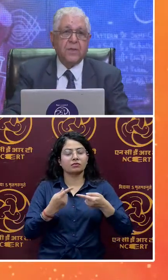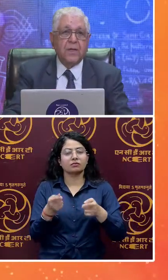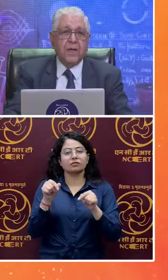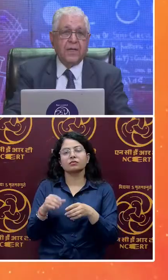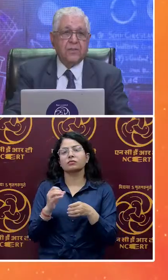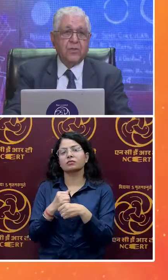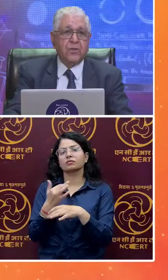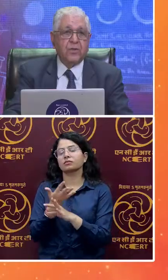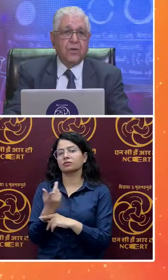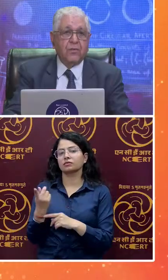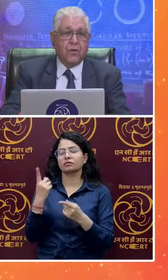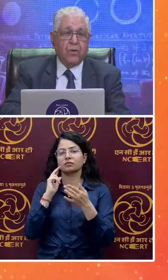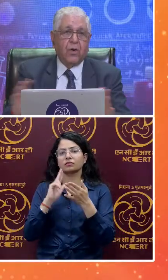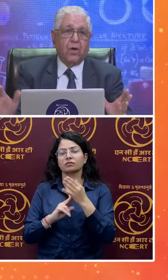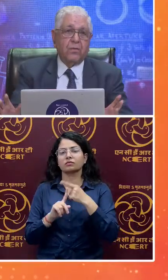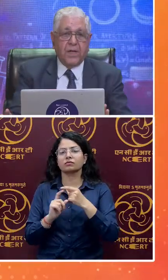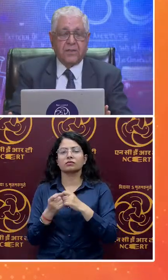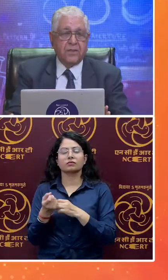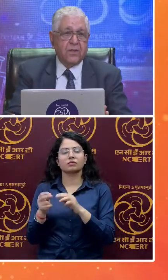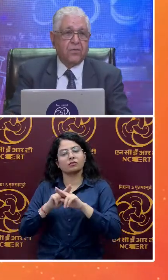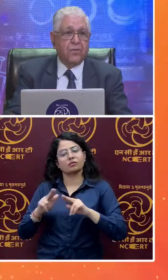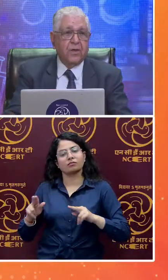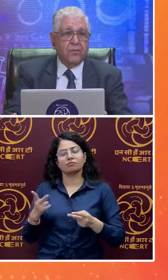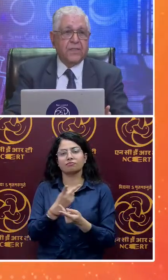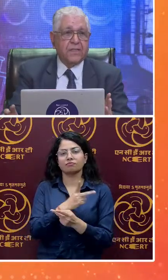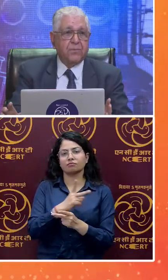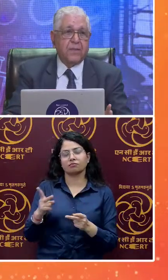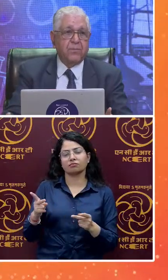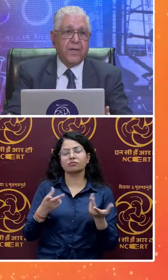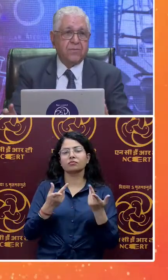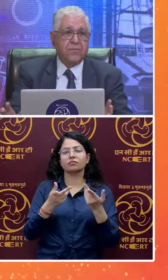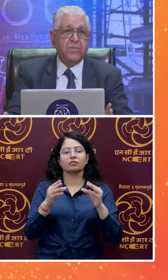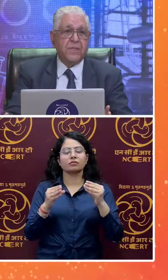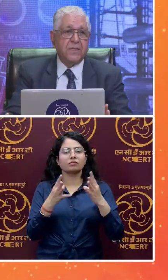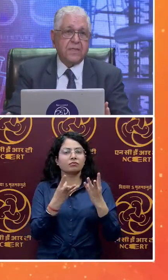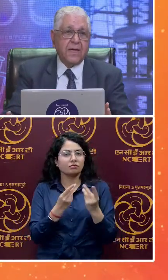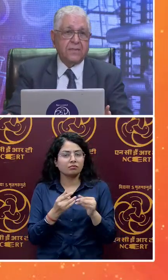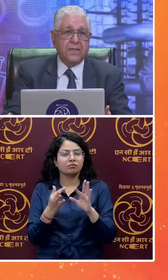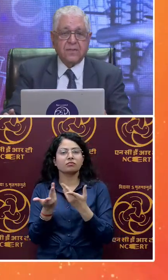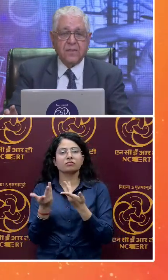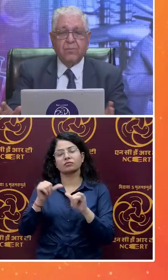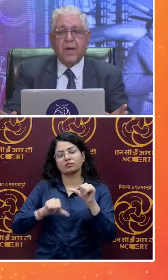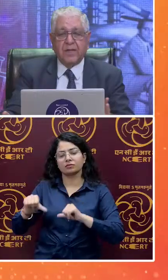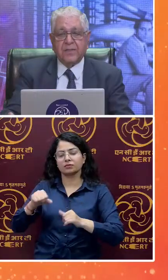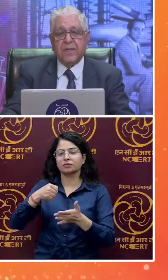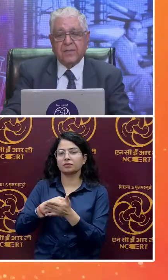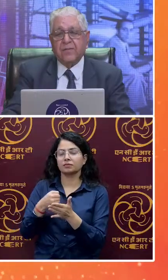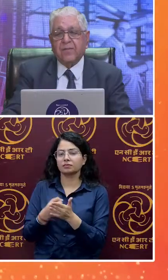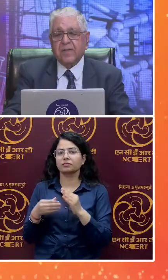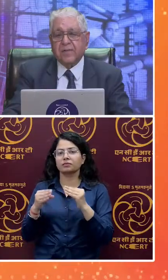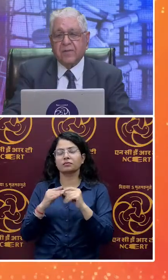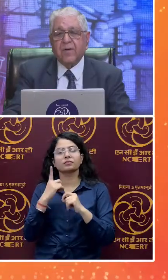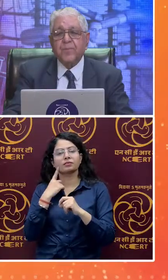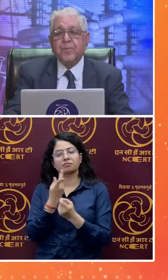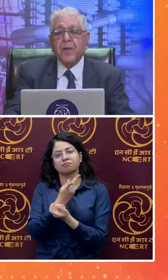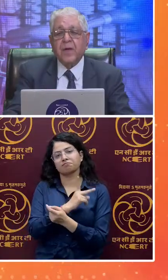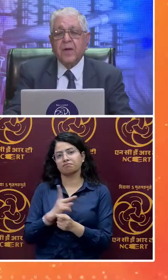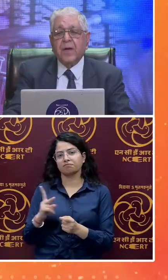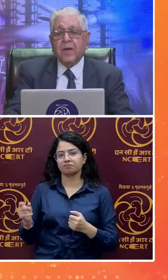becomes an institute for all branches of physics, mathematics, fundamental sciences, biology, etc.,